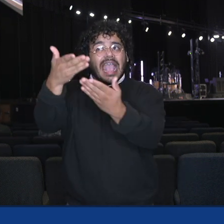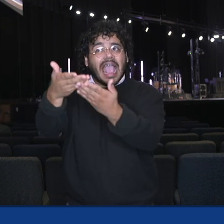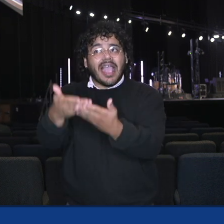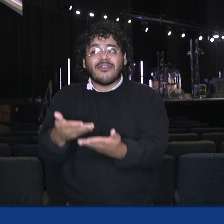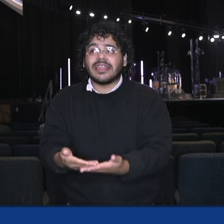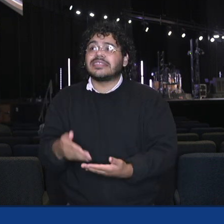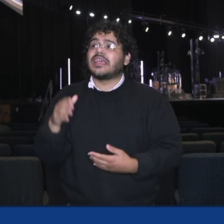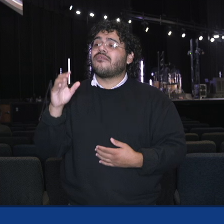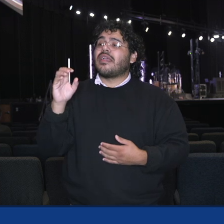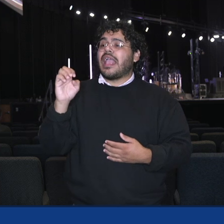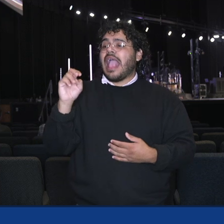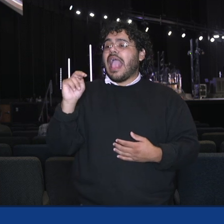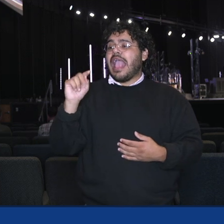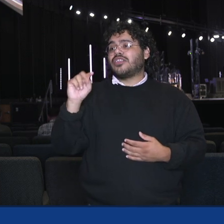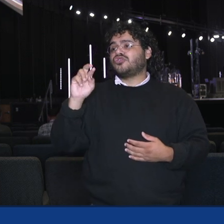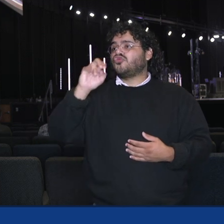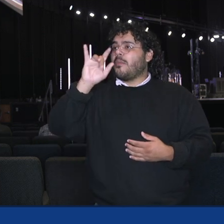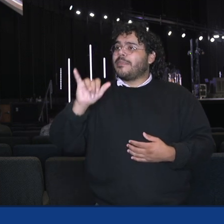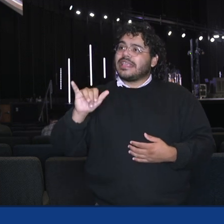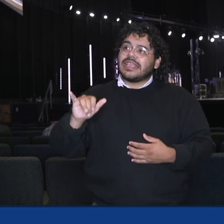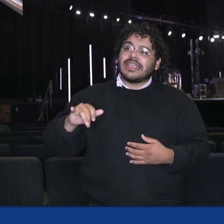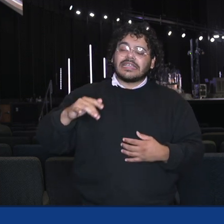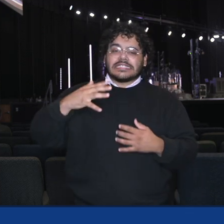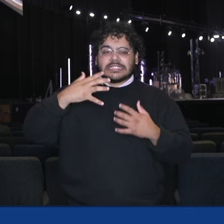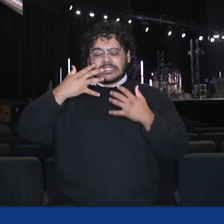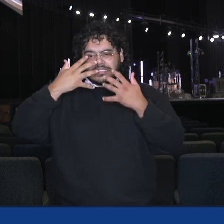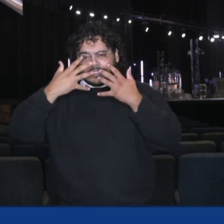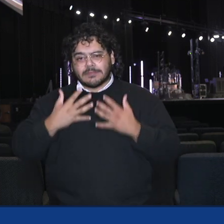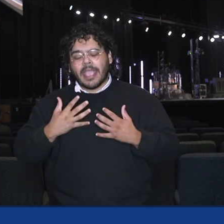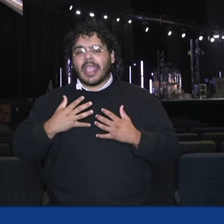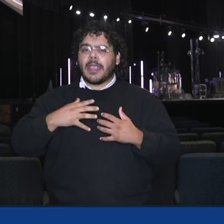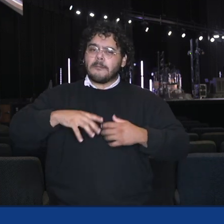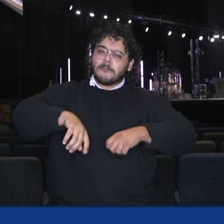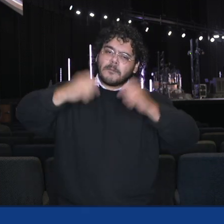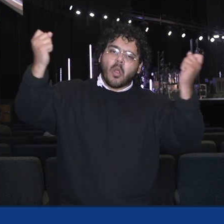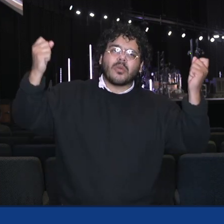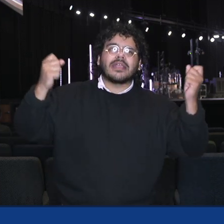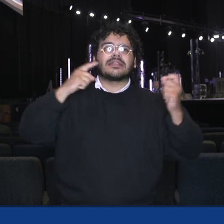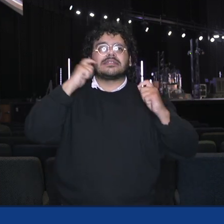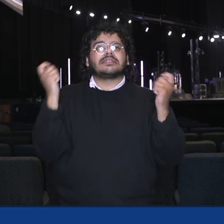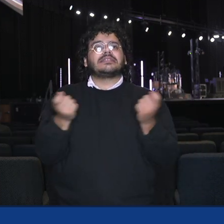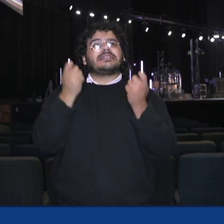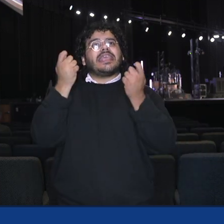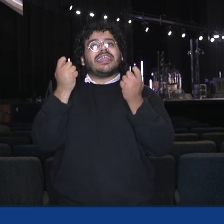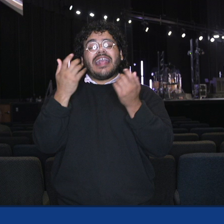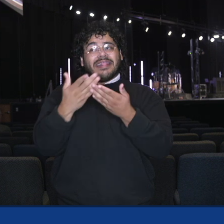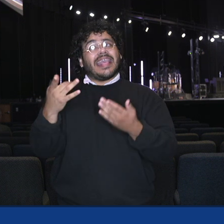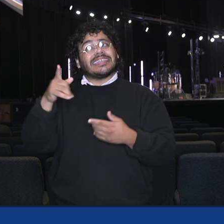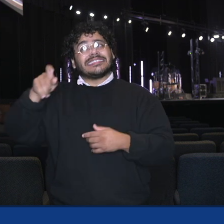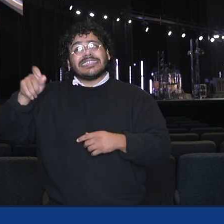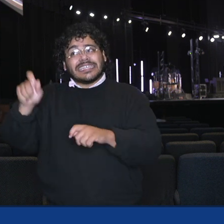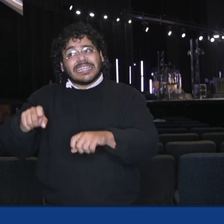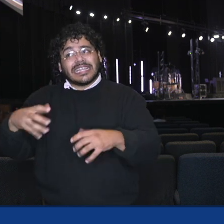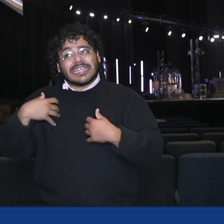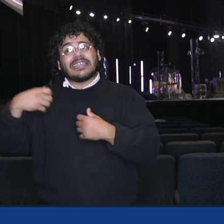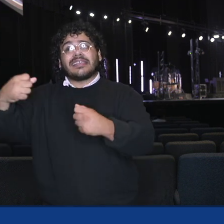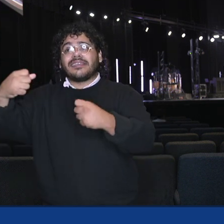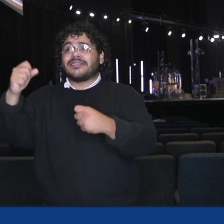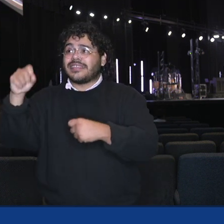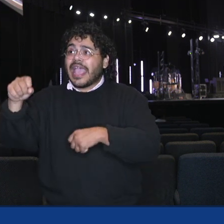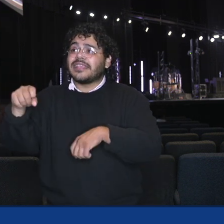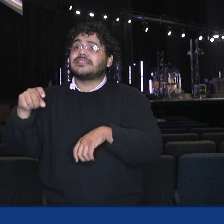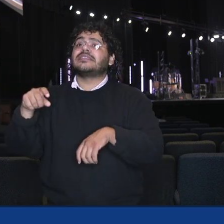of entropy and despair and brokenness and sin, things that need to be healed. Not only are those things a part of